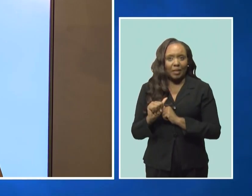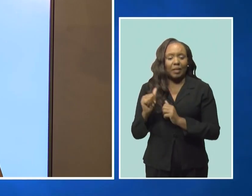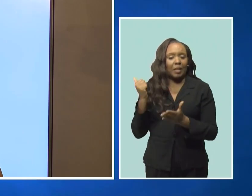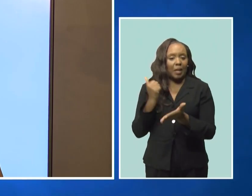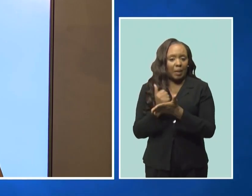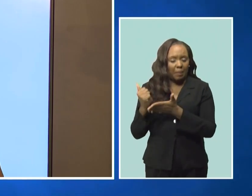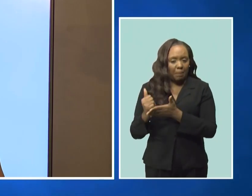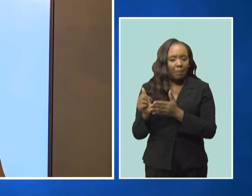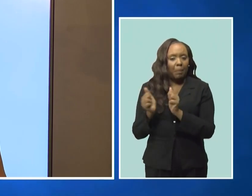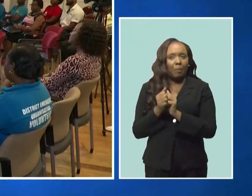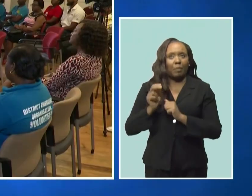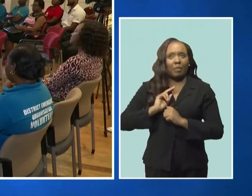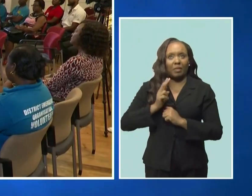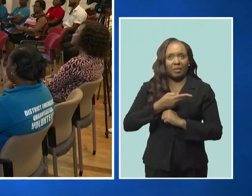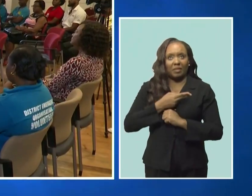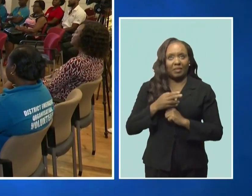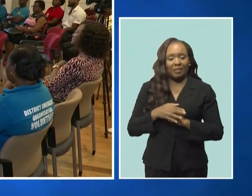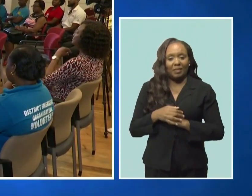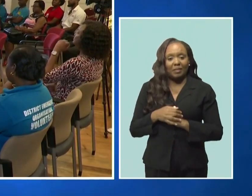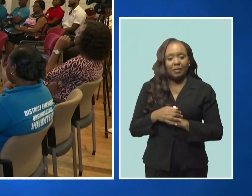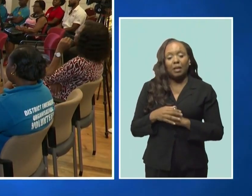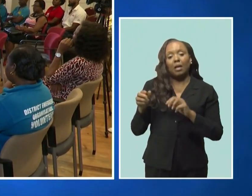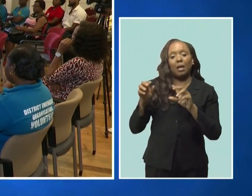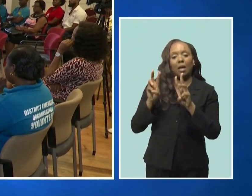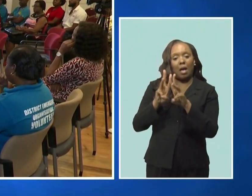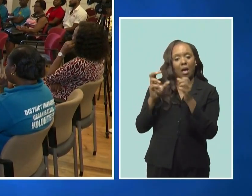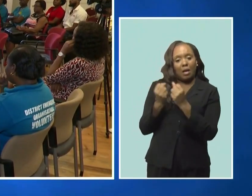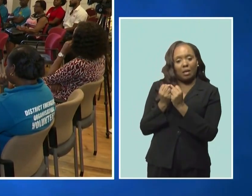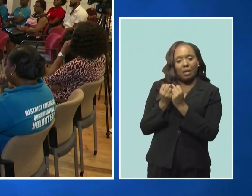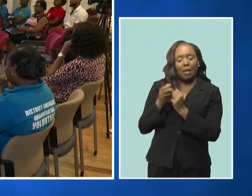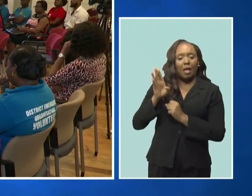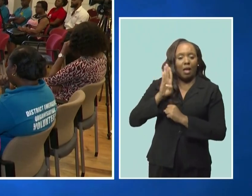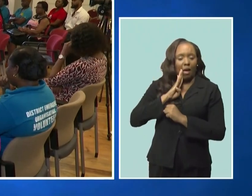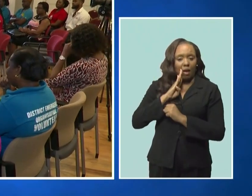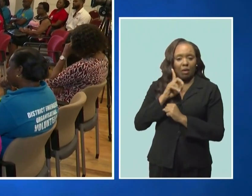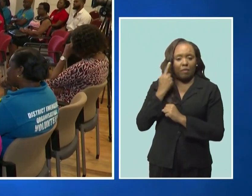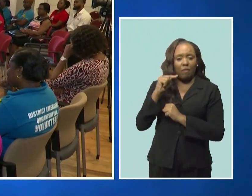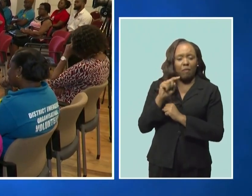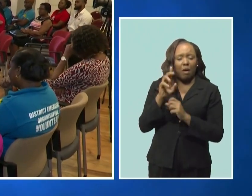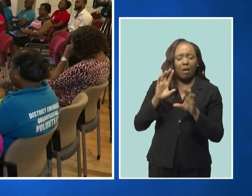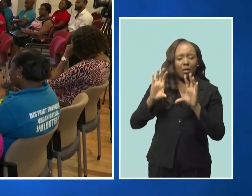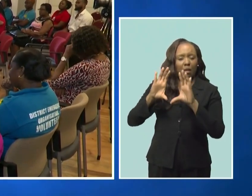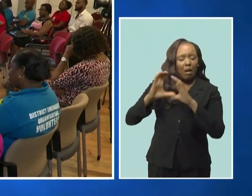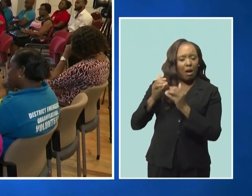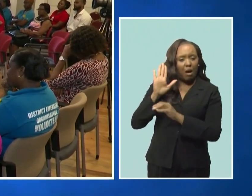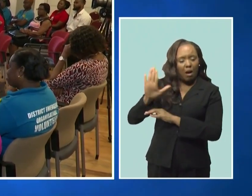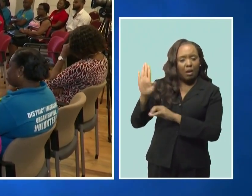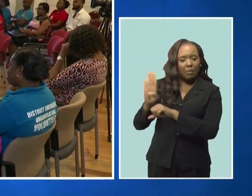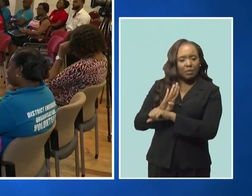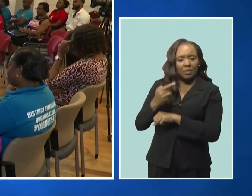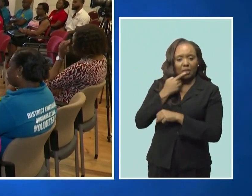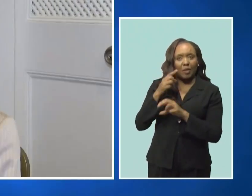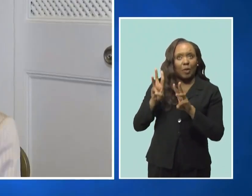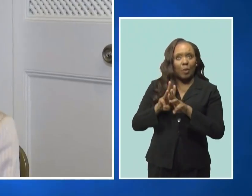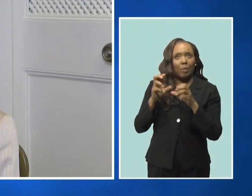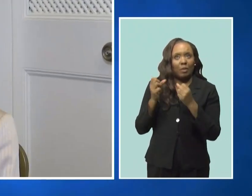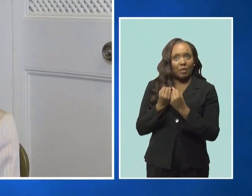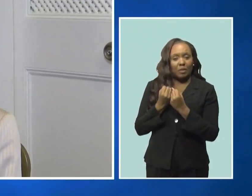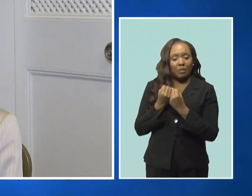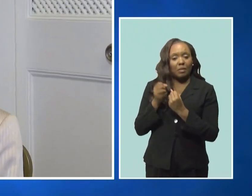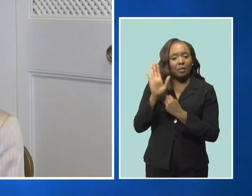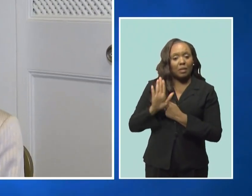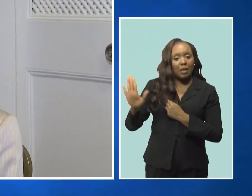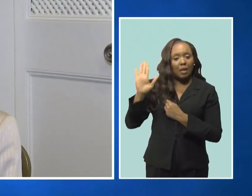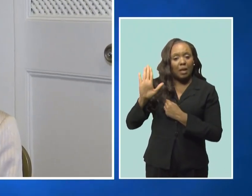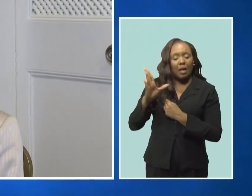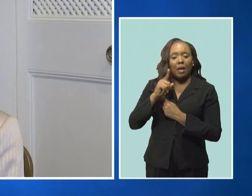banking with us. Coordinator and workshop instructor Bonnie Leons of Signature Interpretations said the workshop is bearing